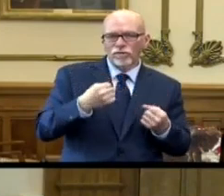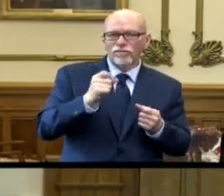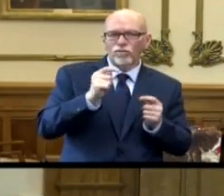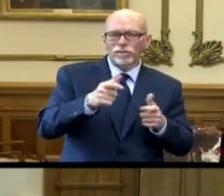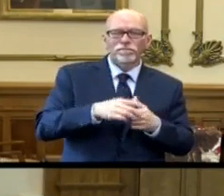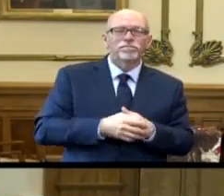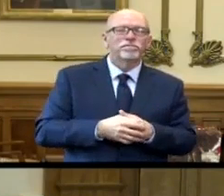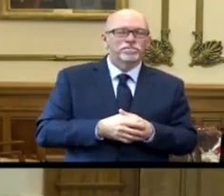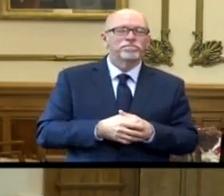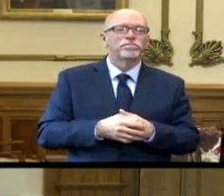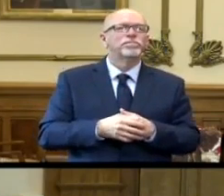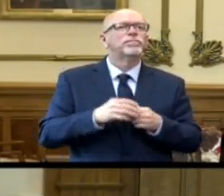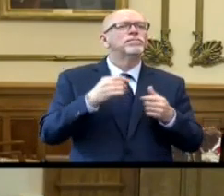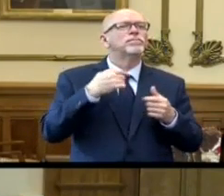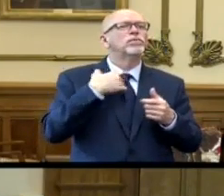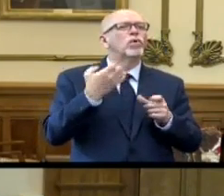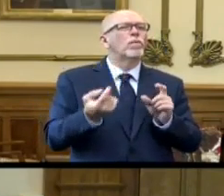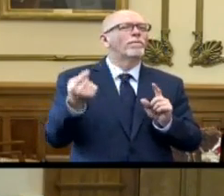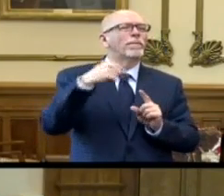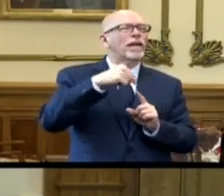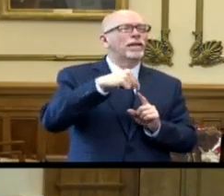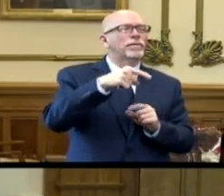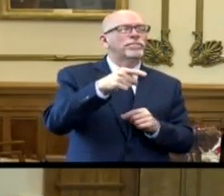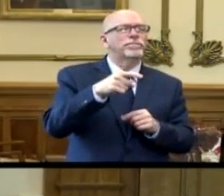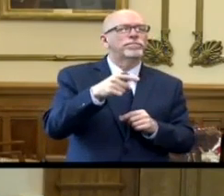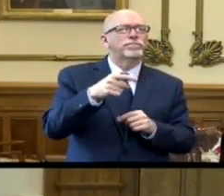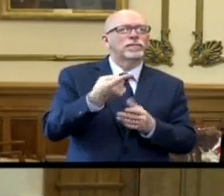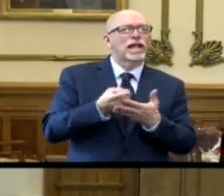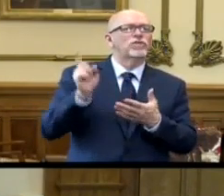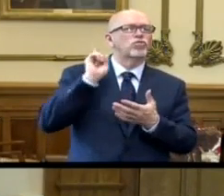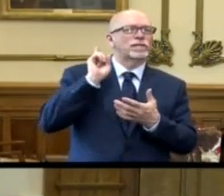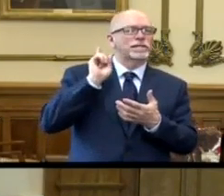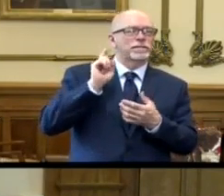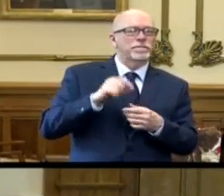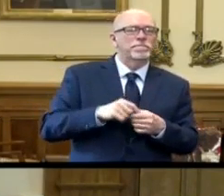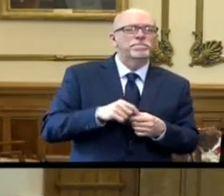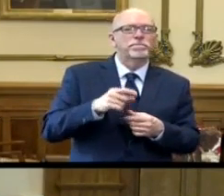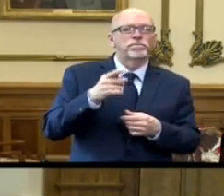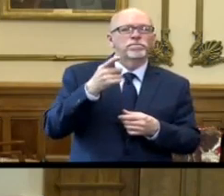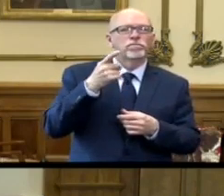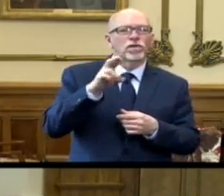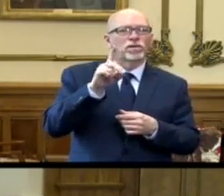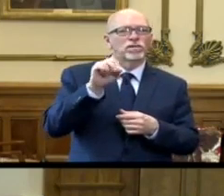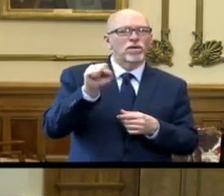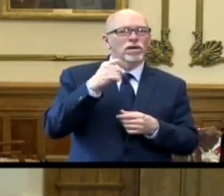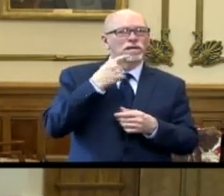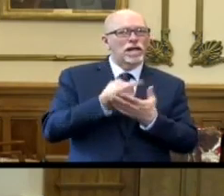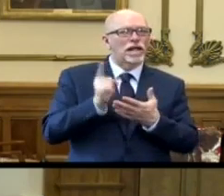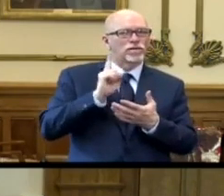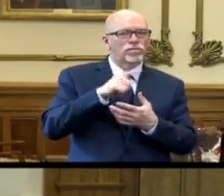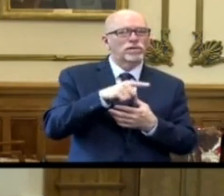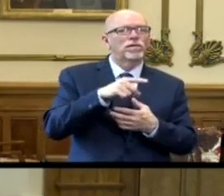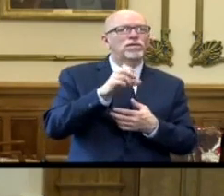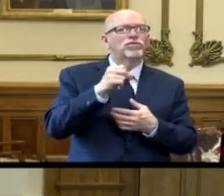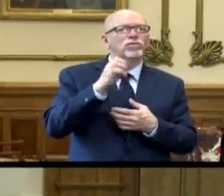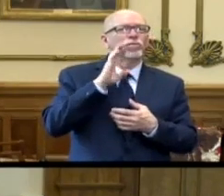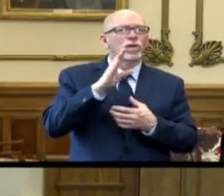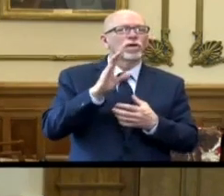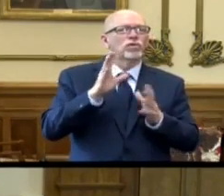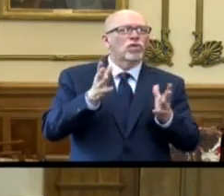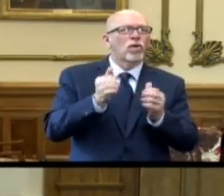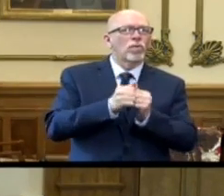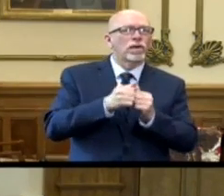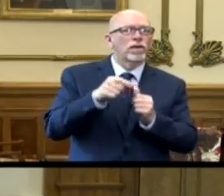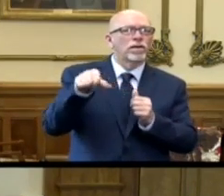quickly. I wanted to go back to last week. Dr. Doss said last week that she was going to be talking